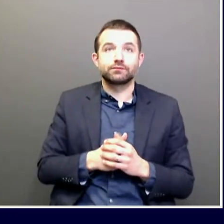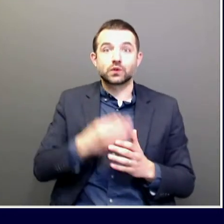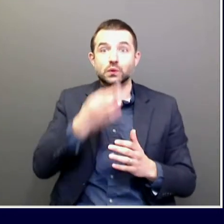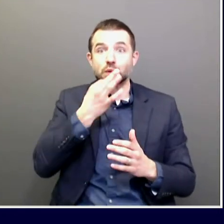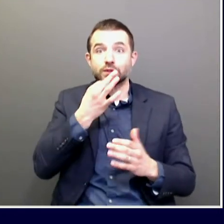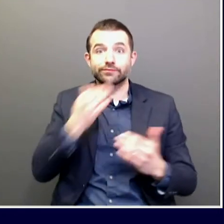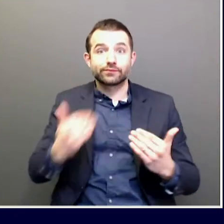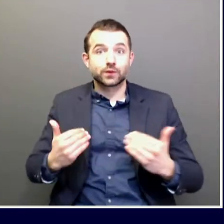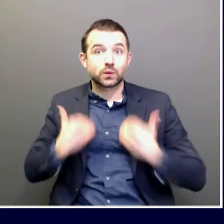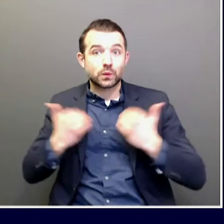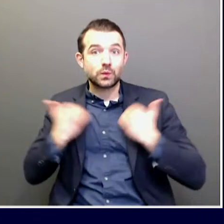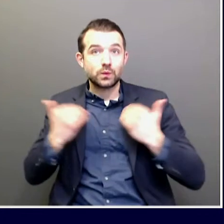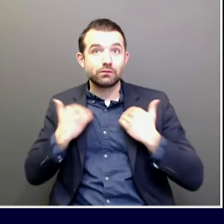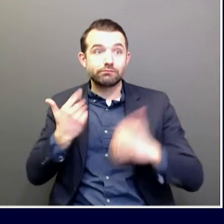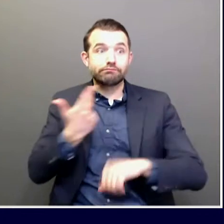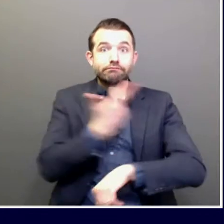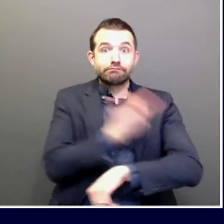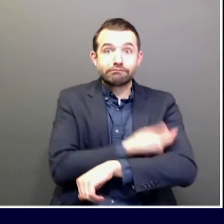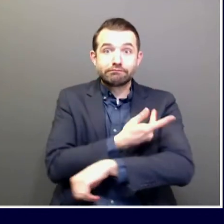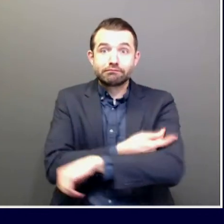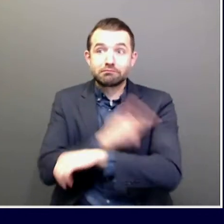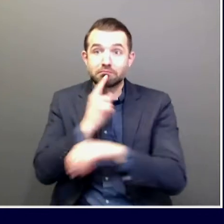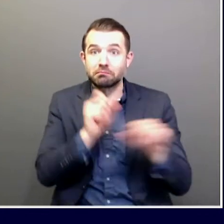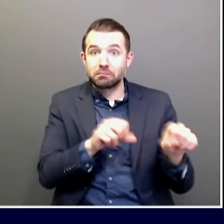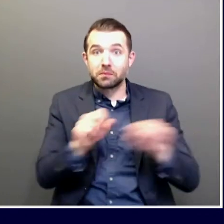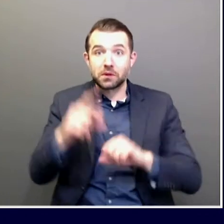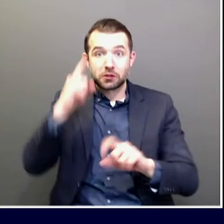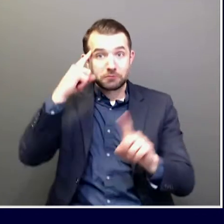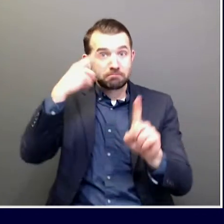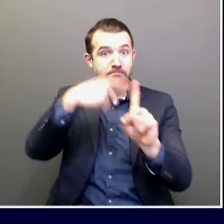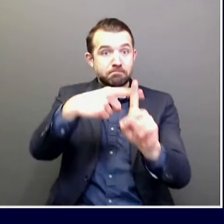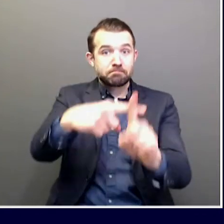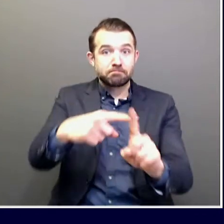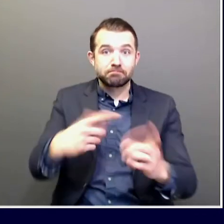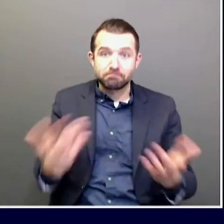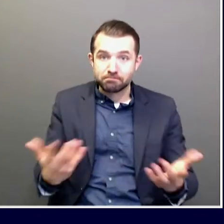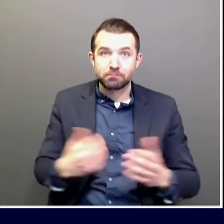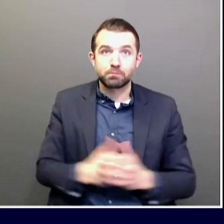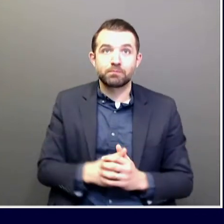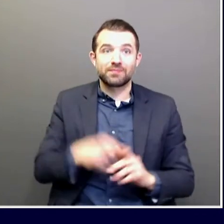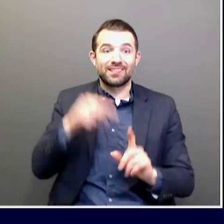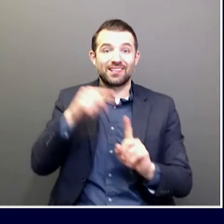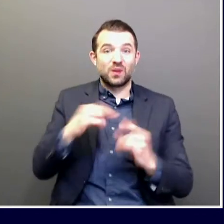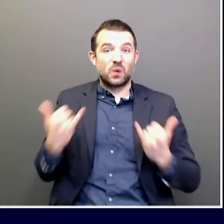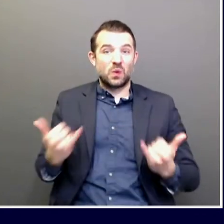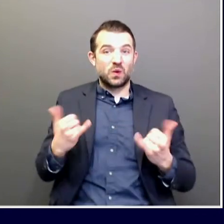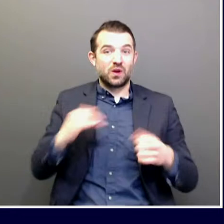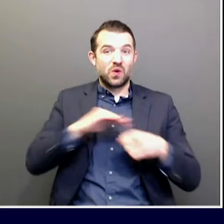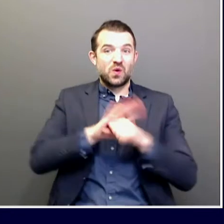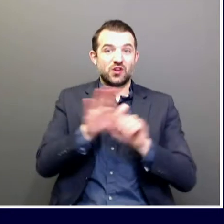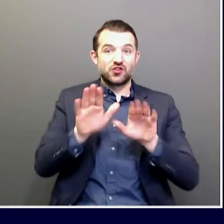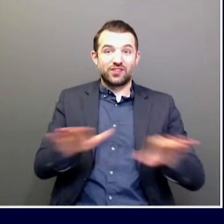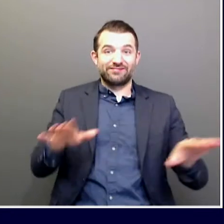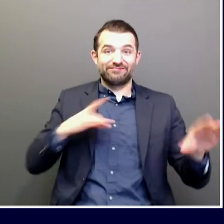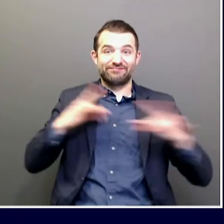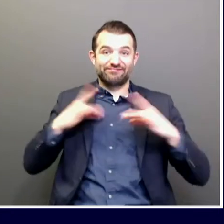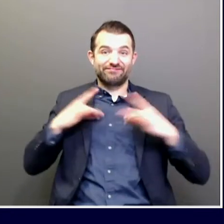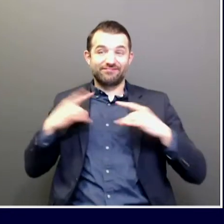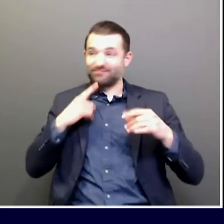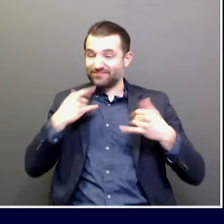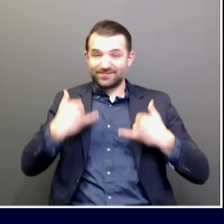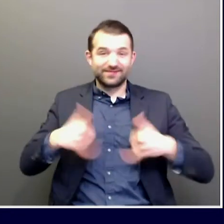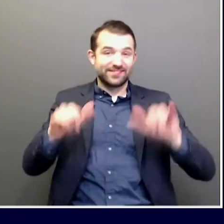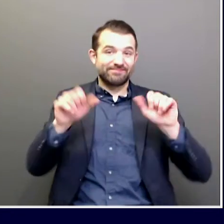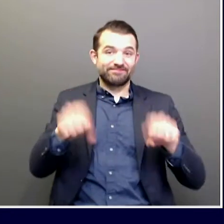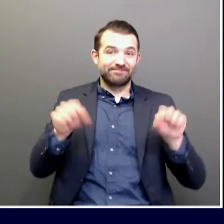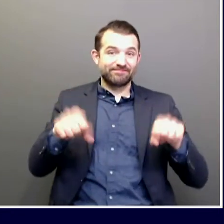note, Patrick, although you didn't raise this, there has been a notion out there that Maine has a statewide mask mandate. As